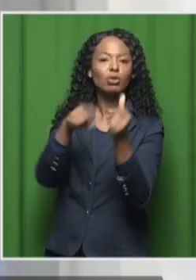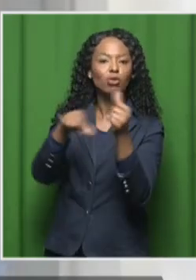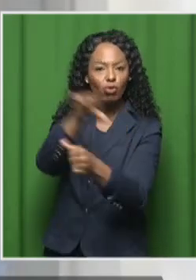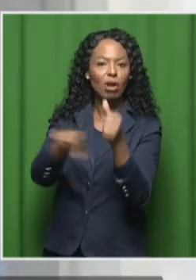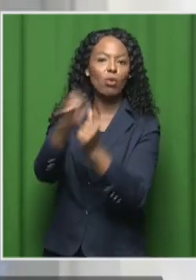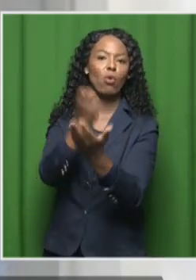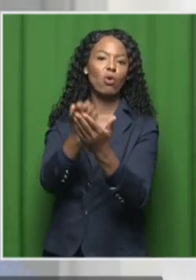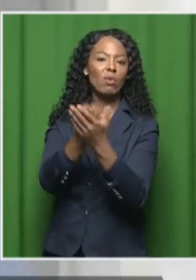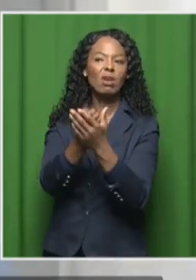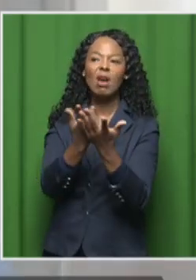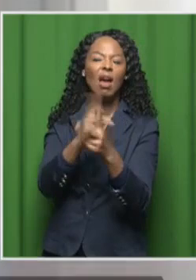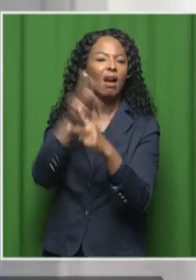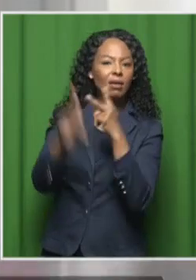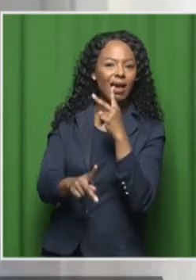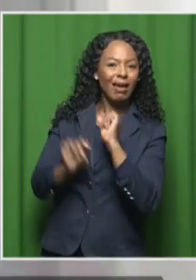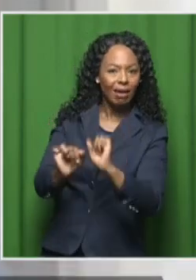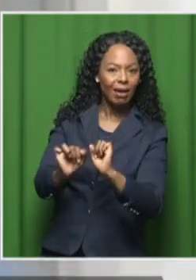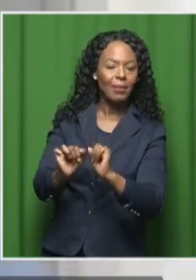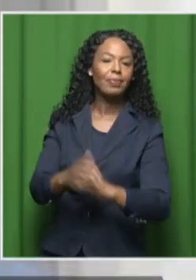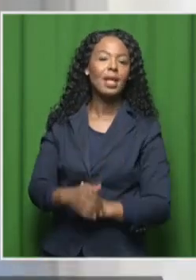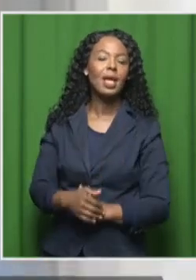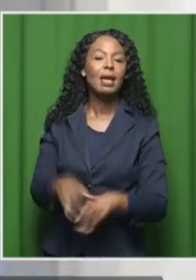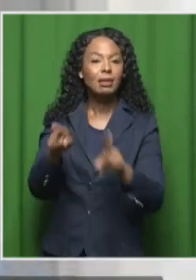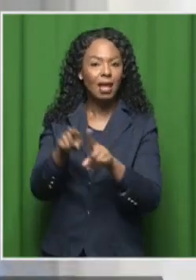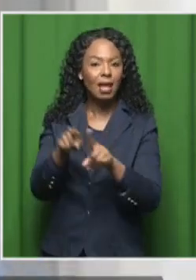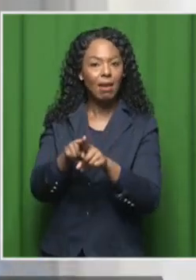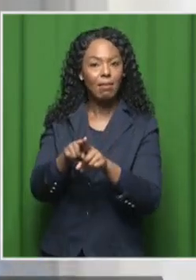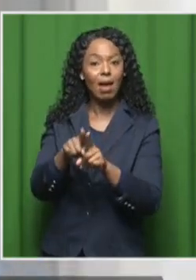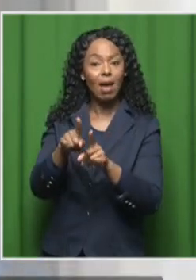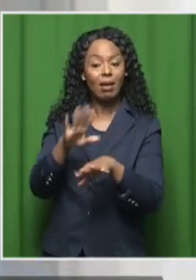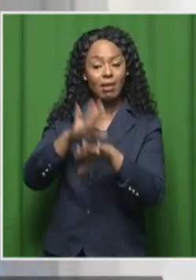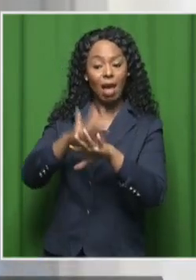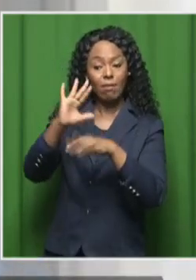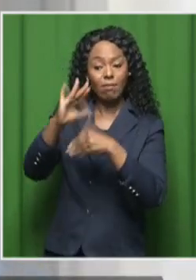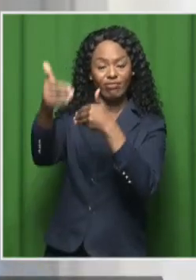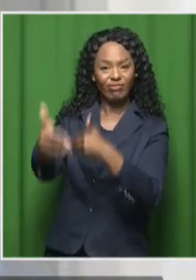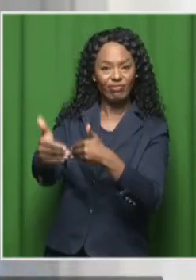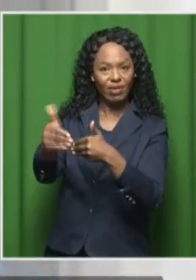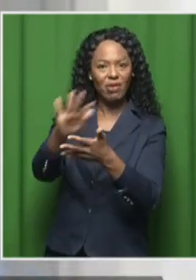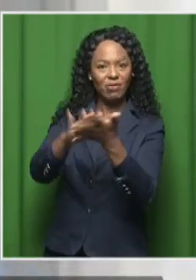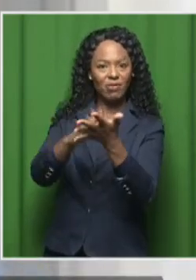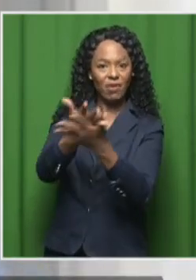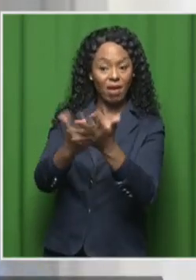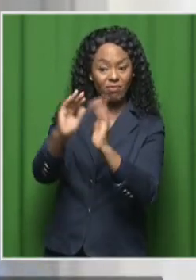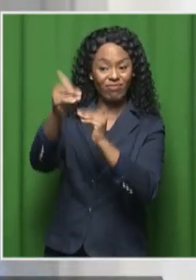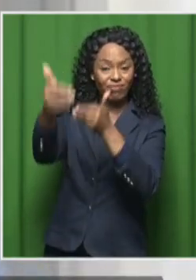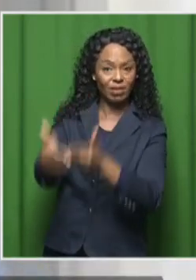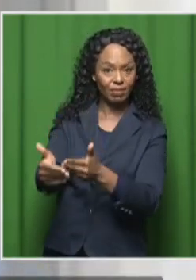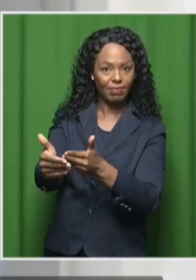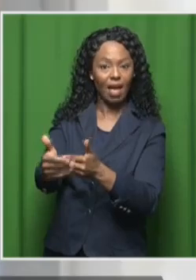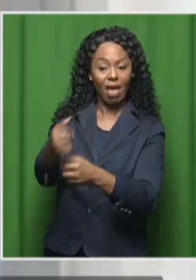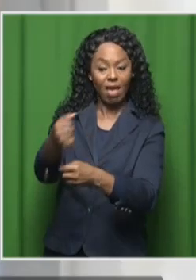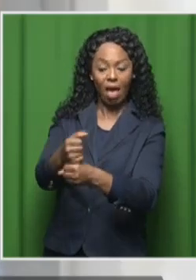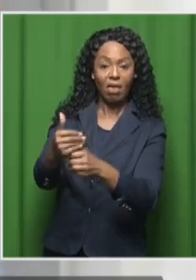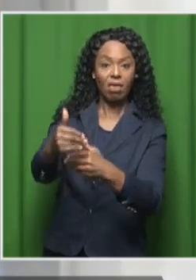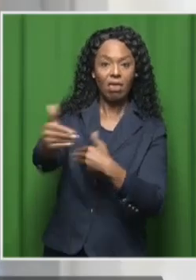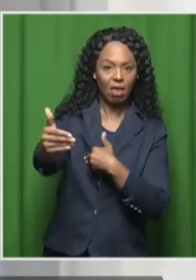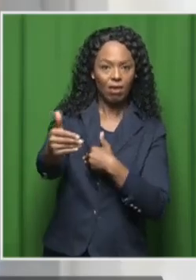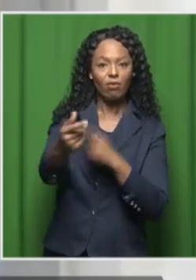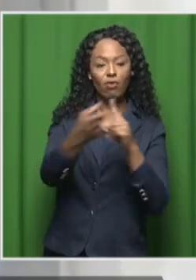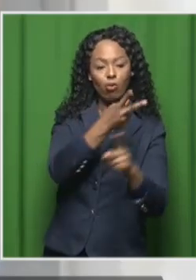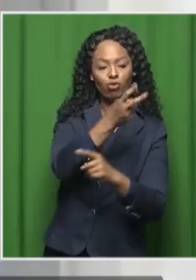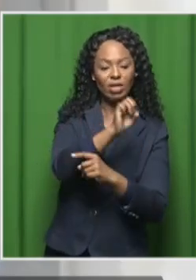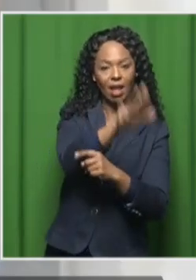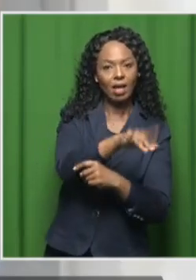outcomes. And also, I think the time frame, the strategic framework would cover the period from